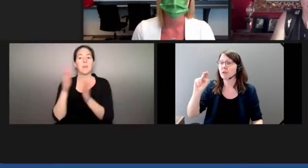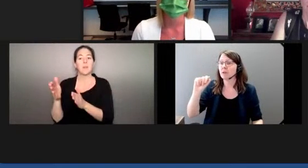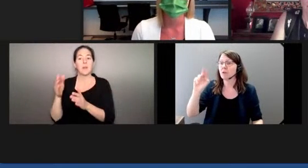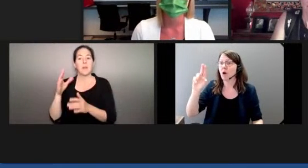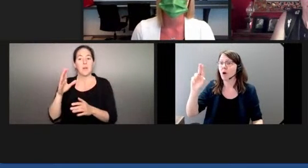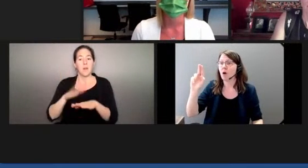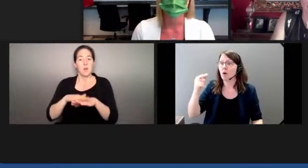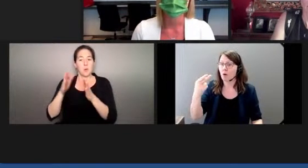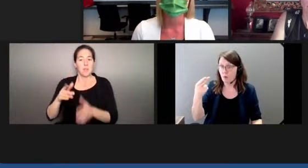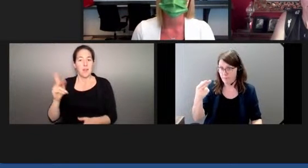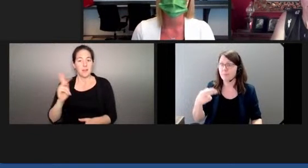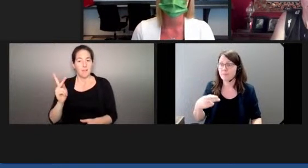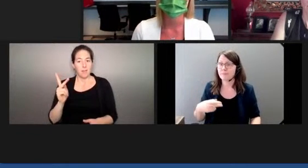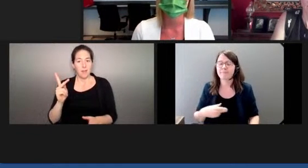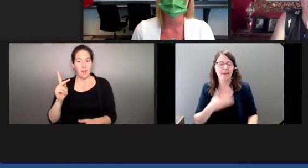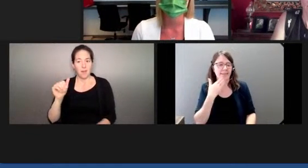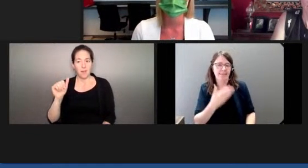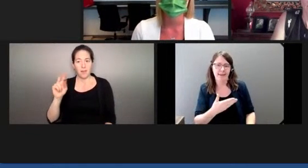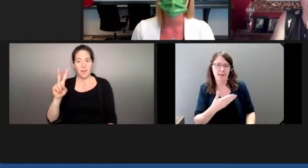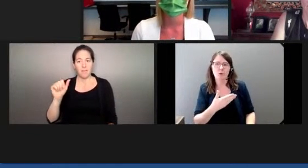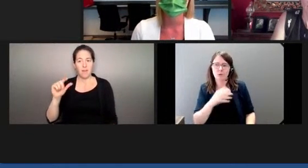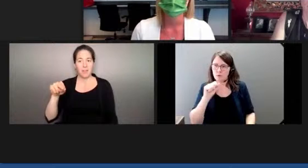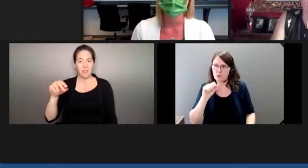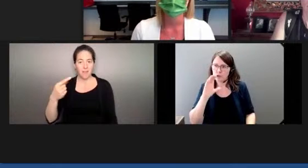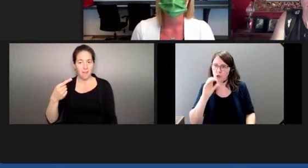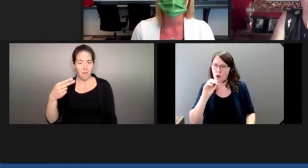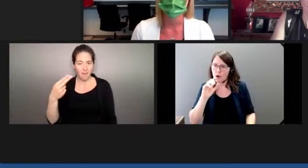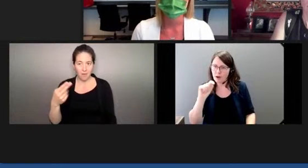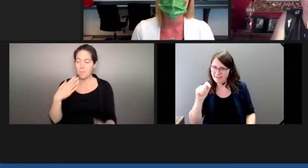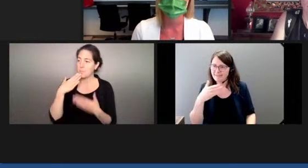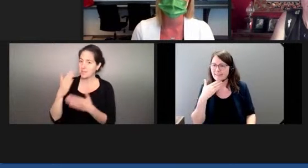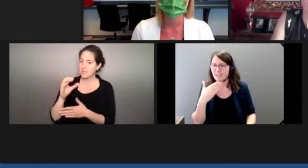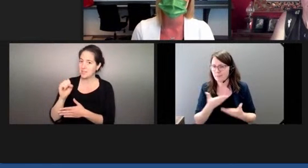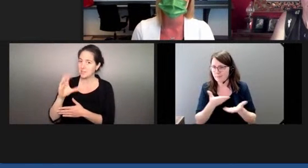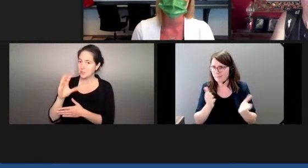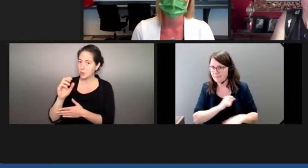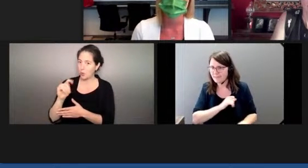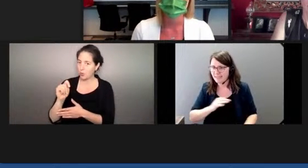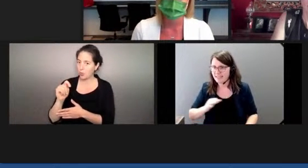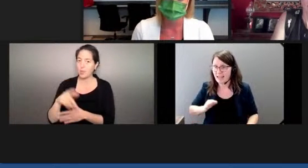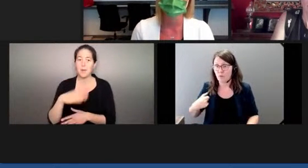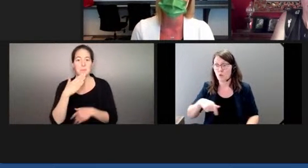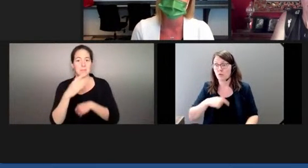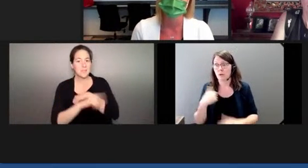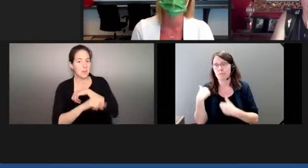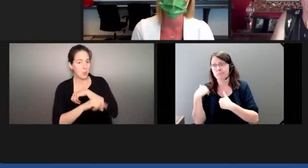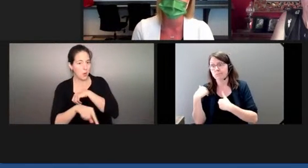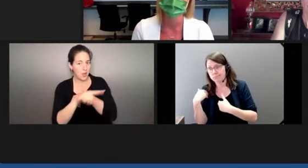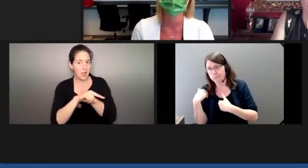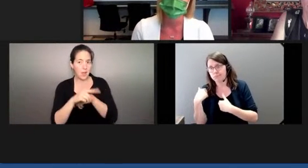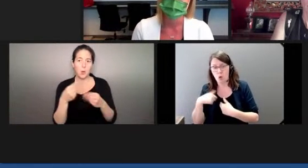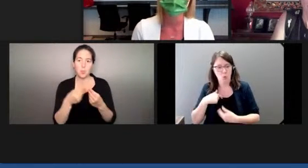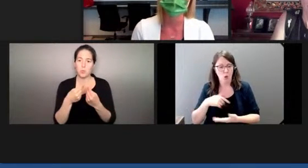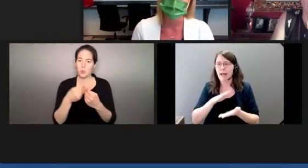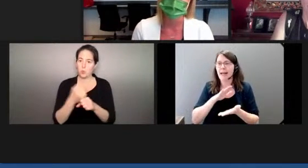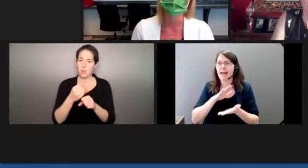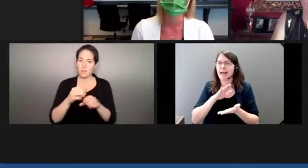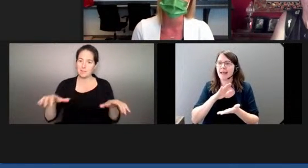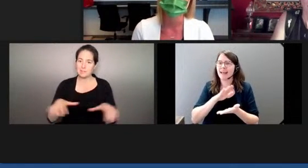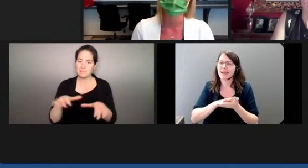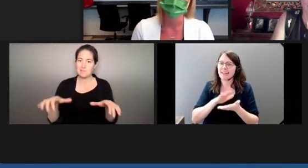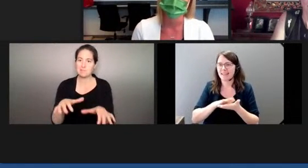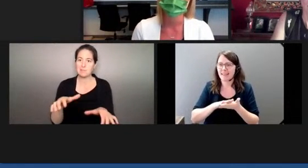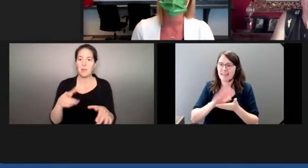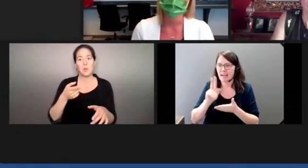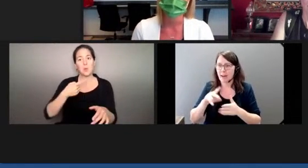and staff. We have big jobs to do. We're the cleanup crew. That's what municipalities are, but we